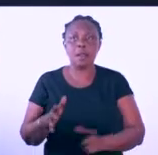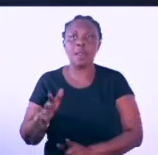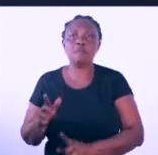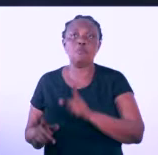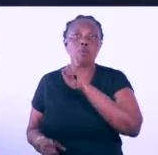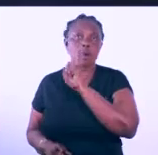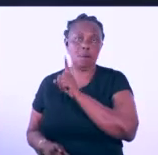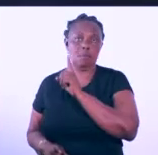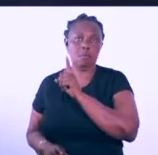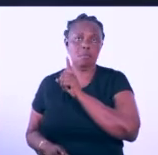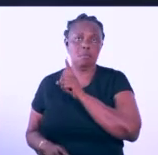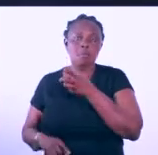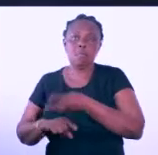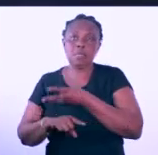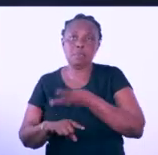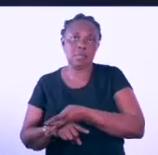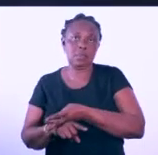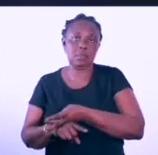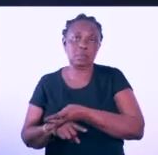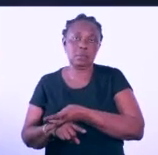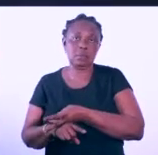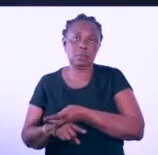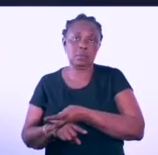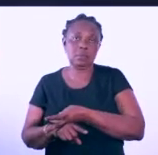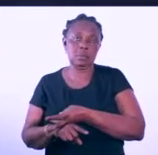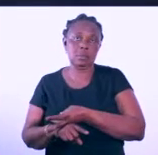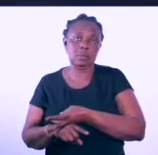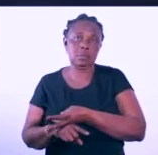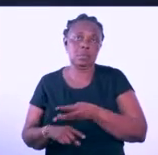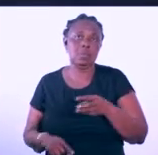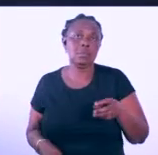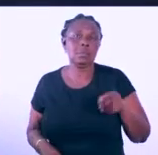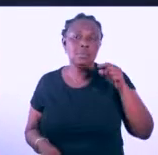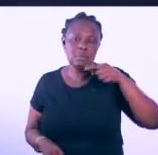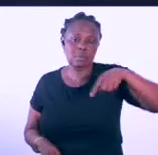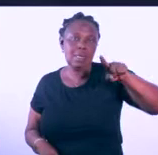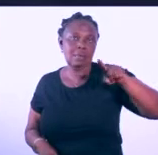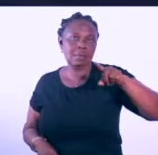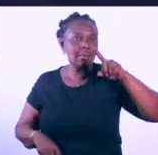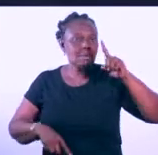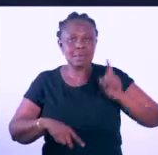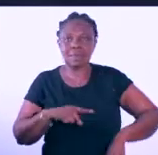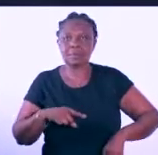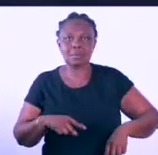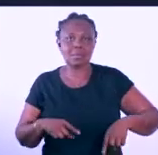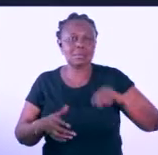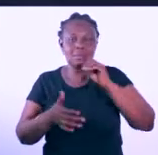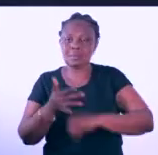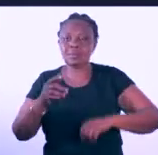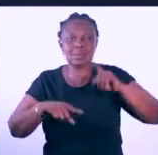1, mathematics. Therefore, I take cannot addition, cannot